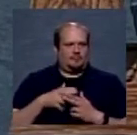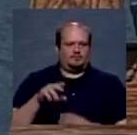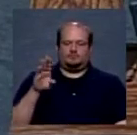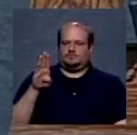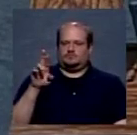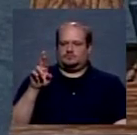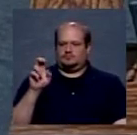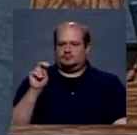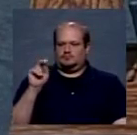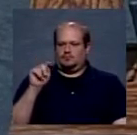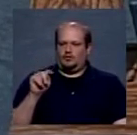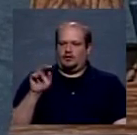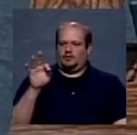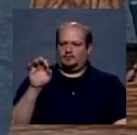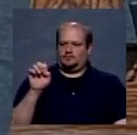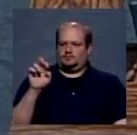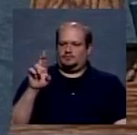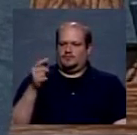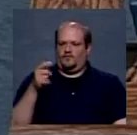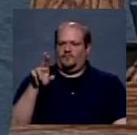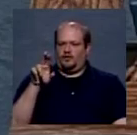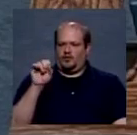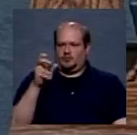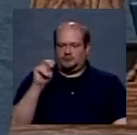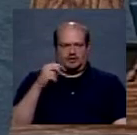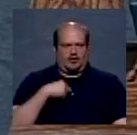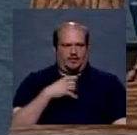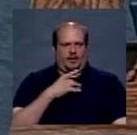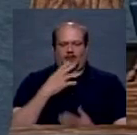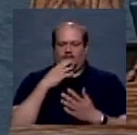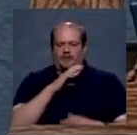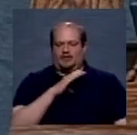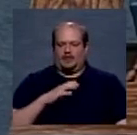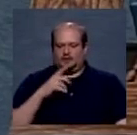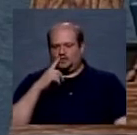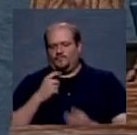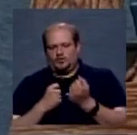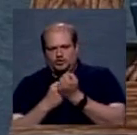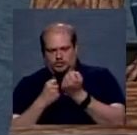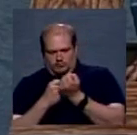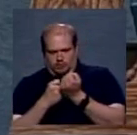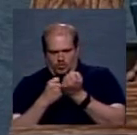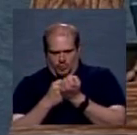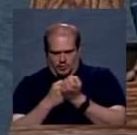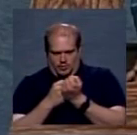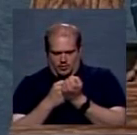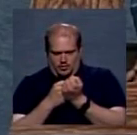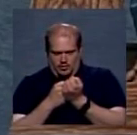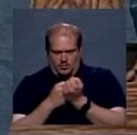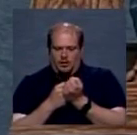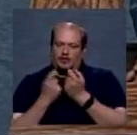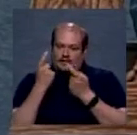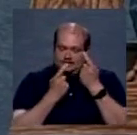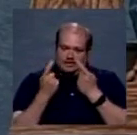Ferguson, and I'd like to thank the council for supporting the,